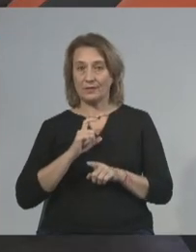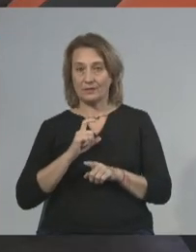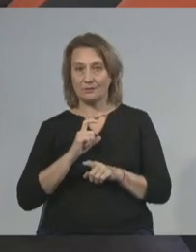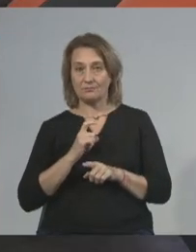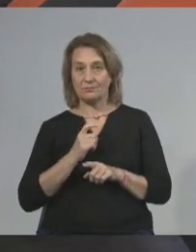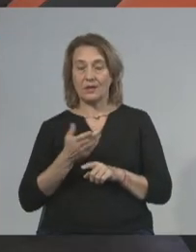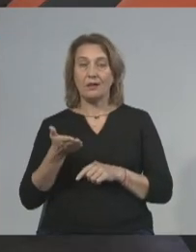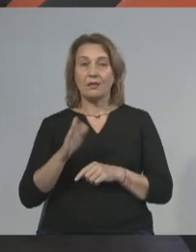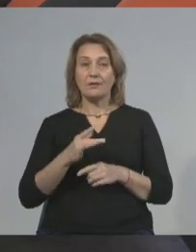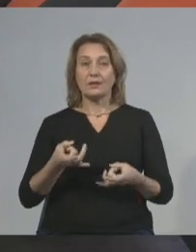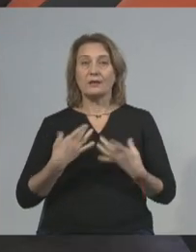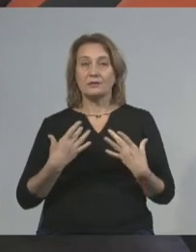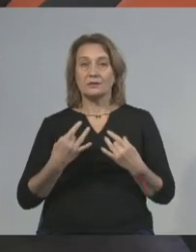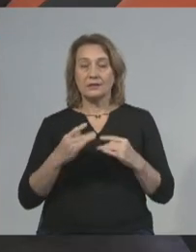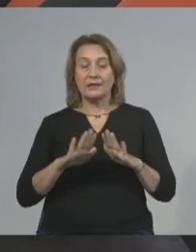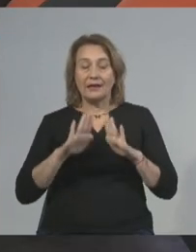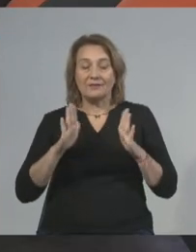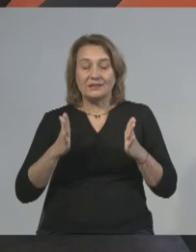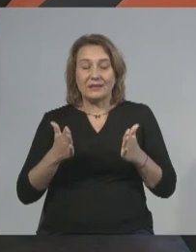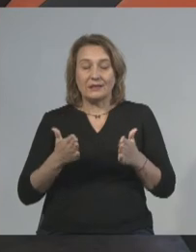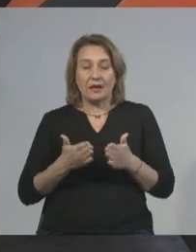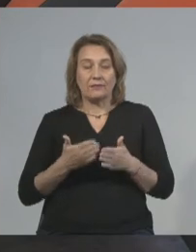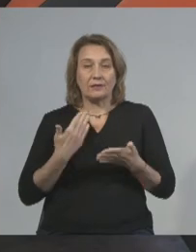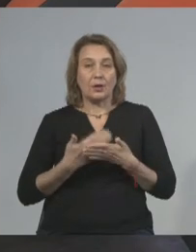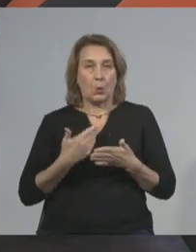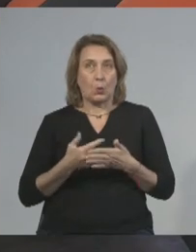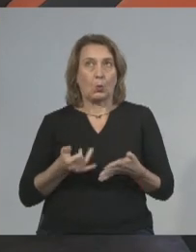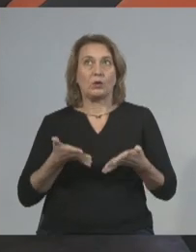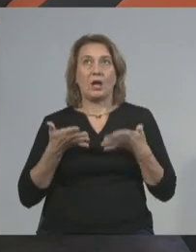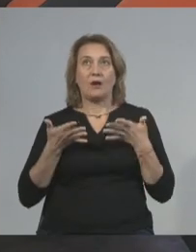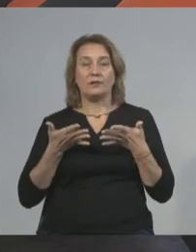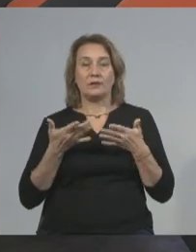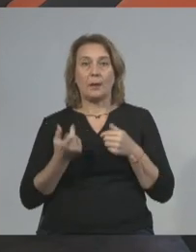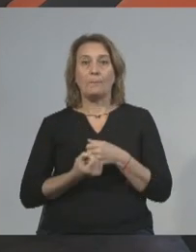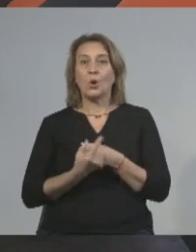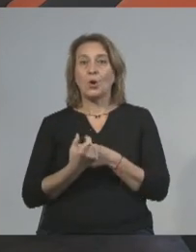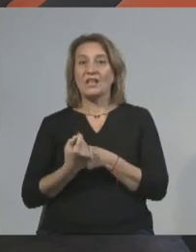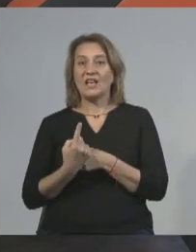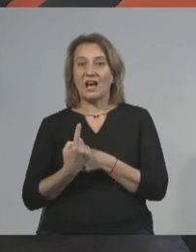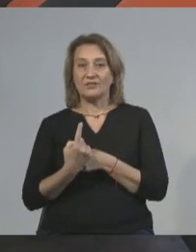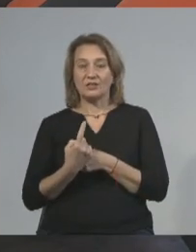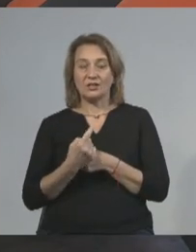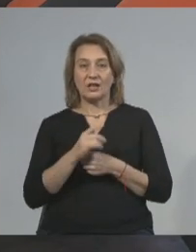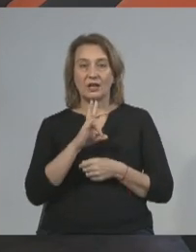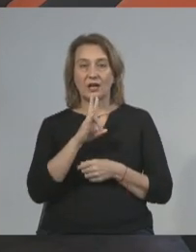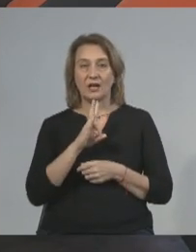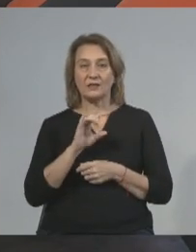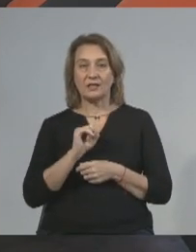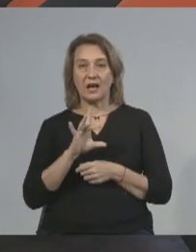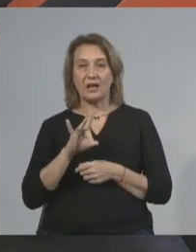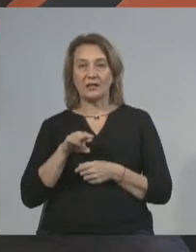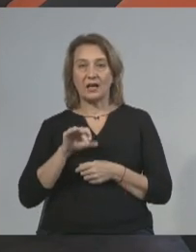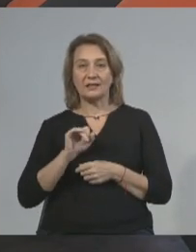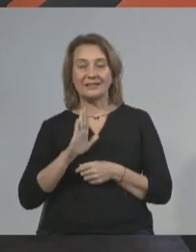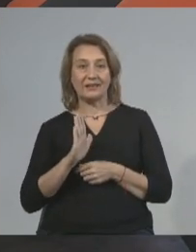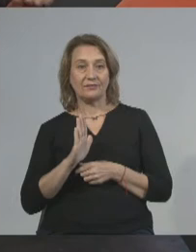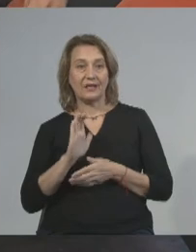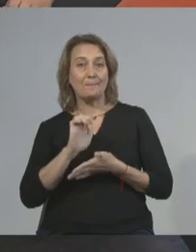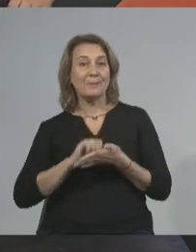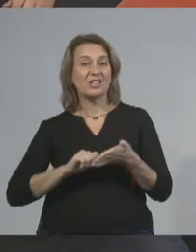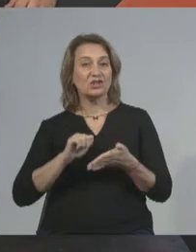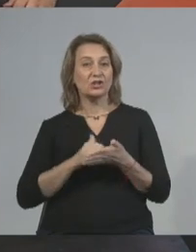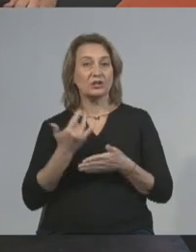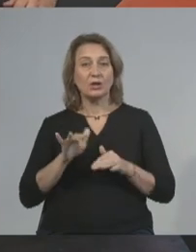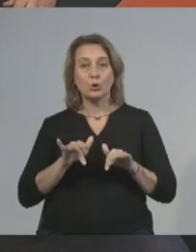so the metro let's start with you can you please paint a big picture on the narratives and